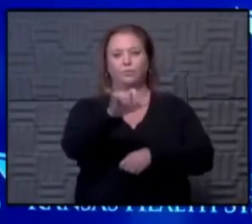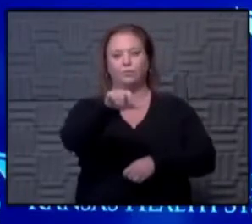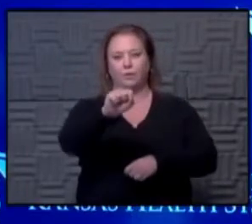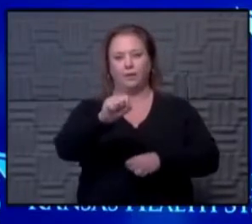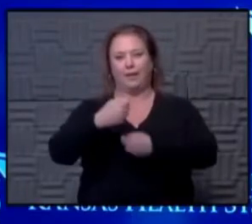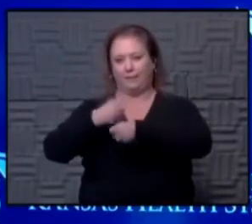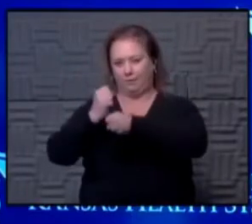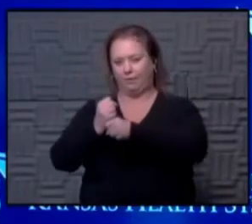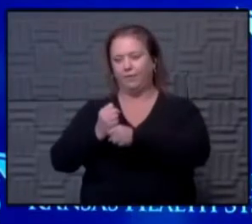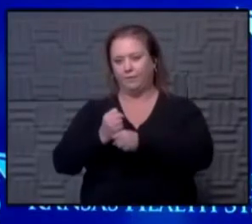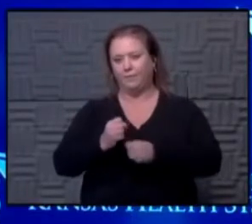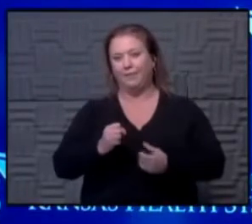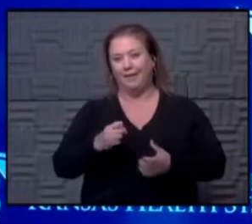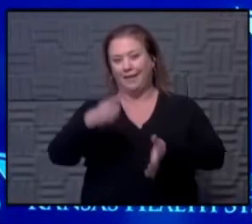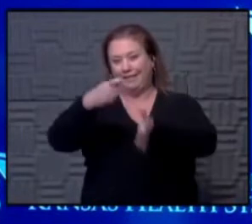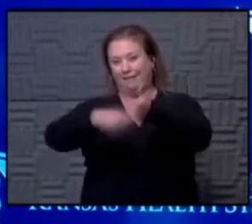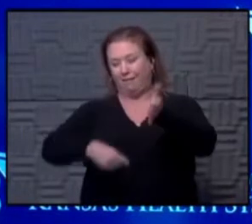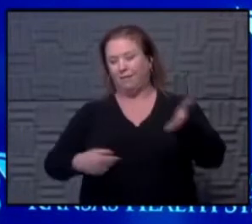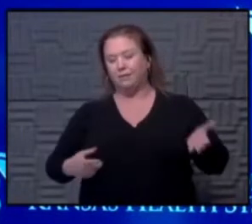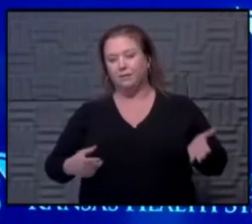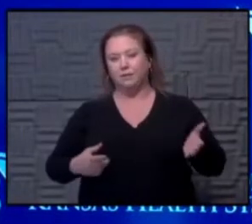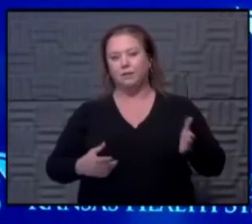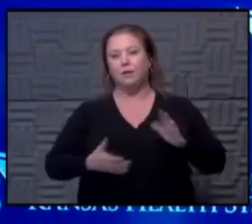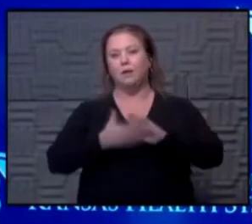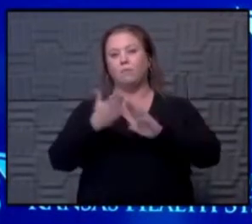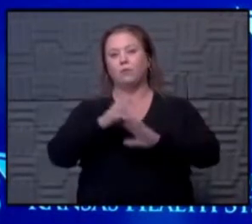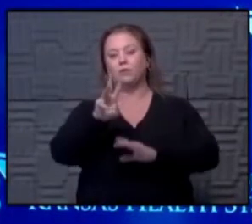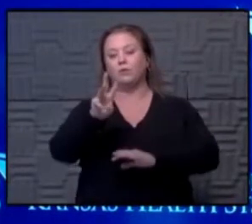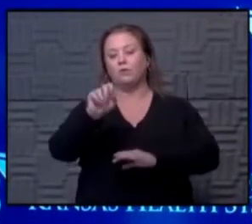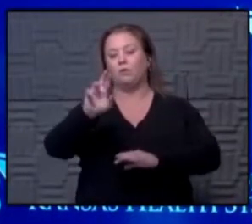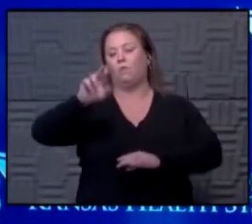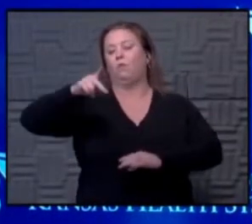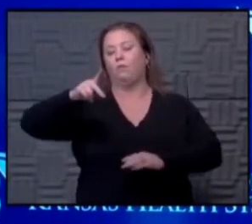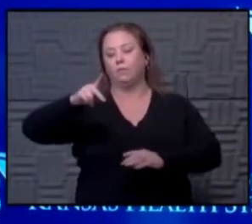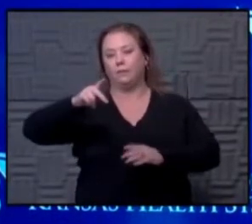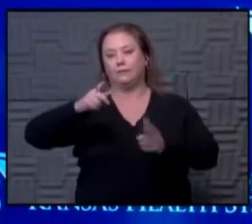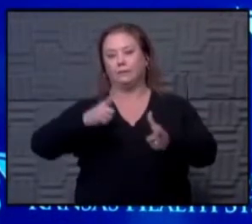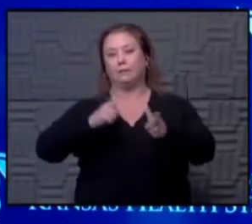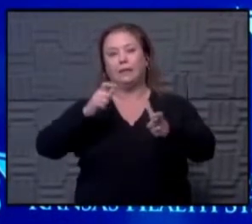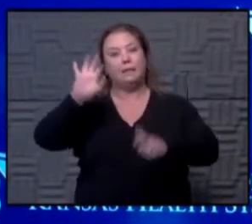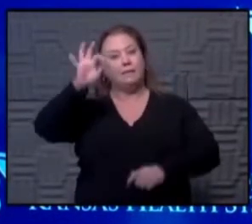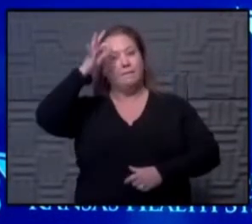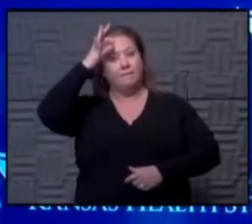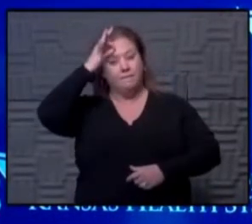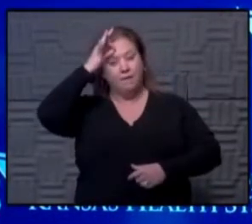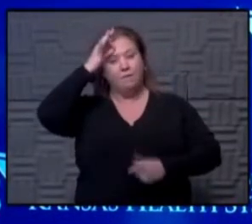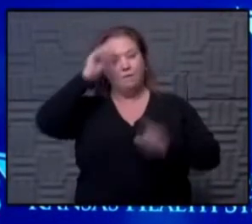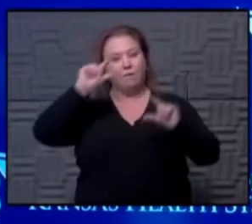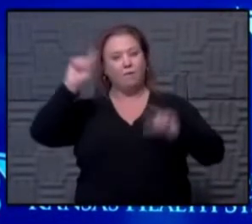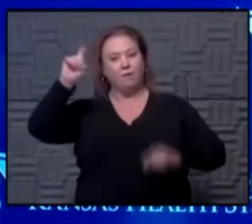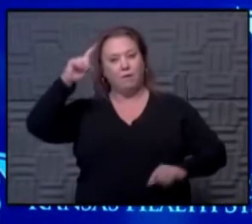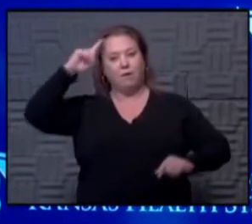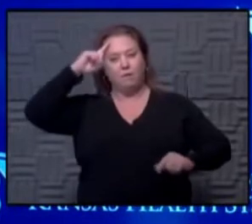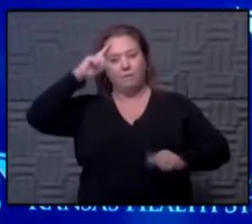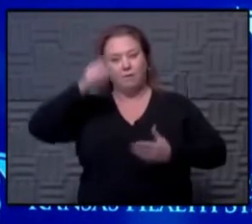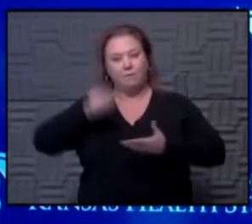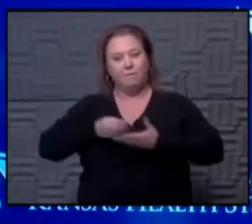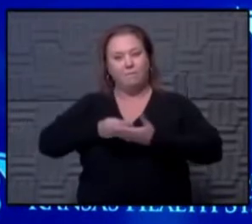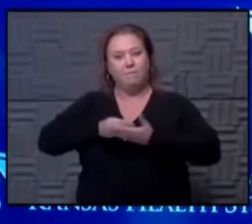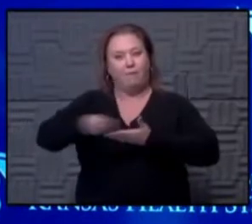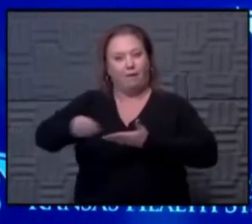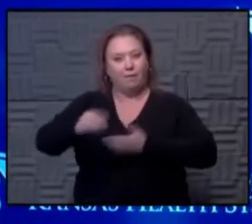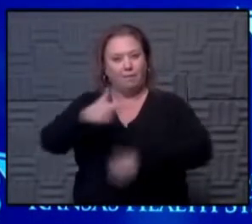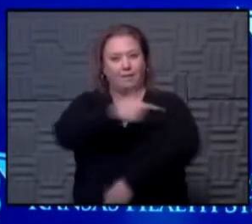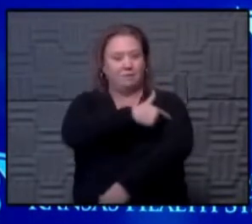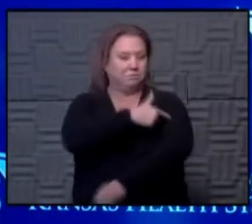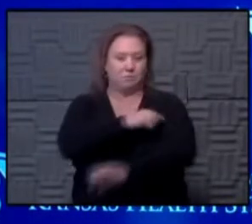then the manufacturing. And as far as the cost goes, Operation Warp Speed or the federal government did purchase or procure the actual vaccines.